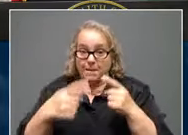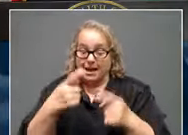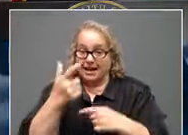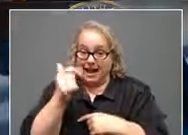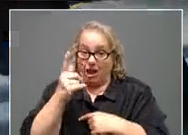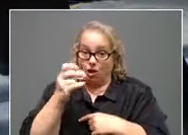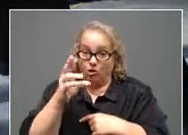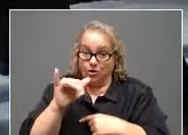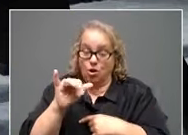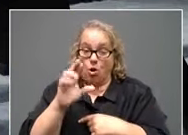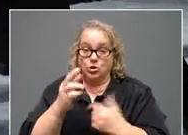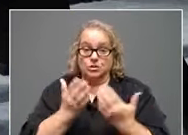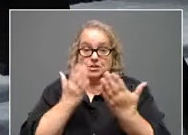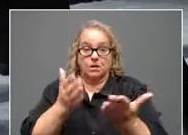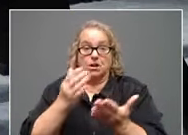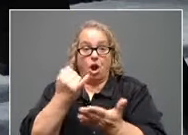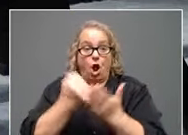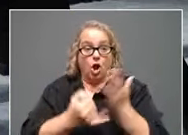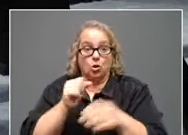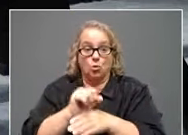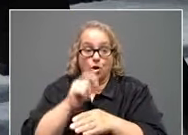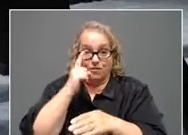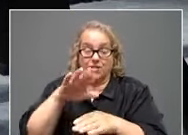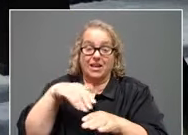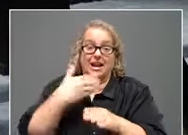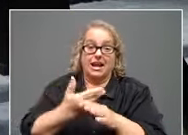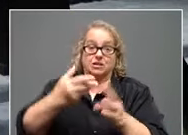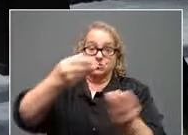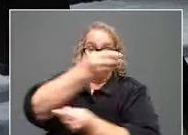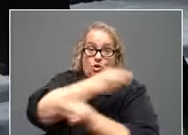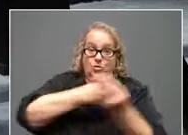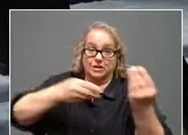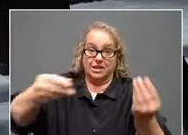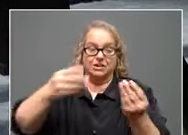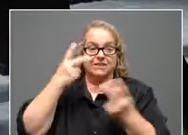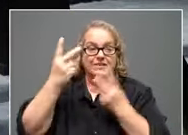to submit an artwork for the next rotation, visit